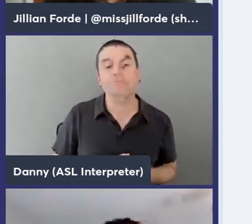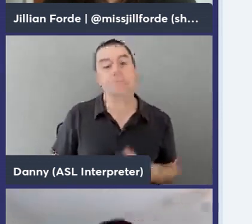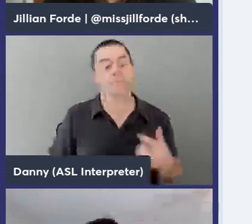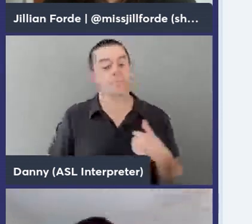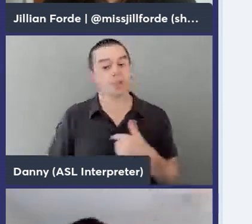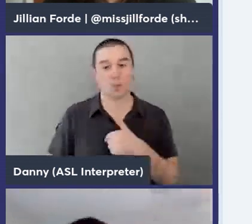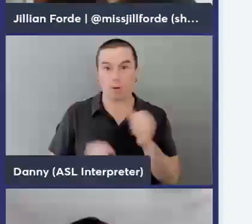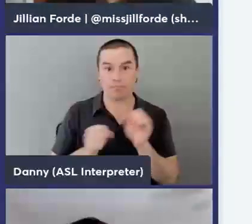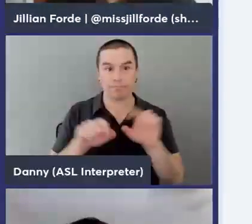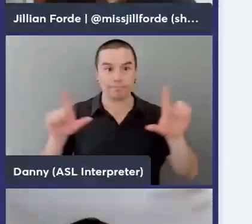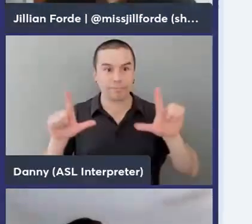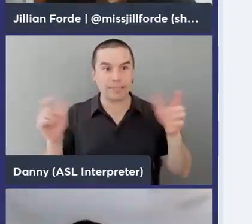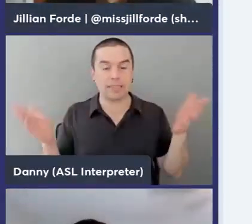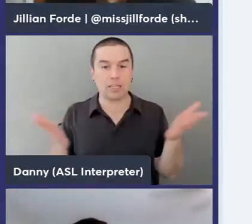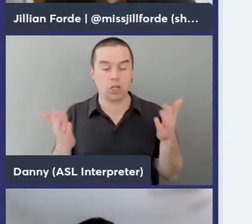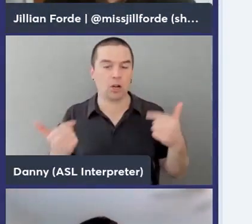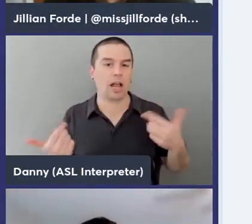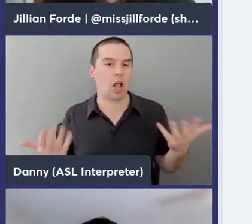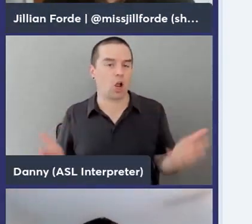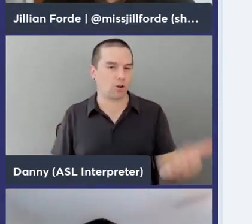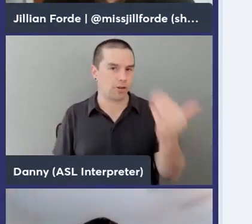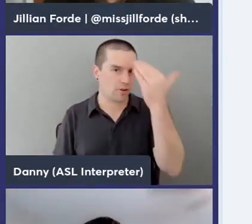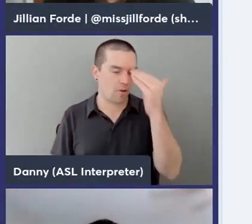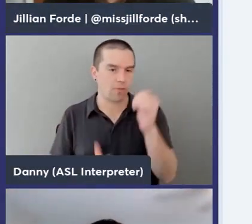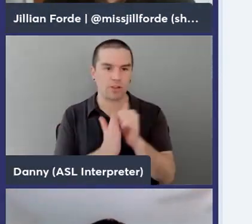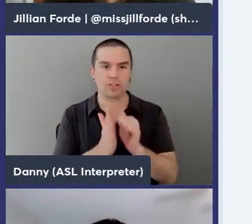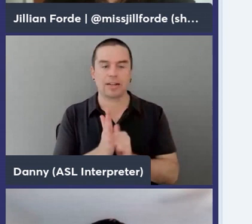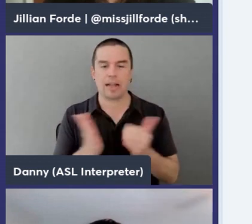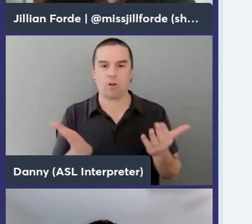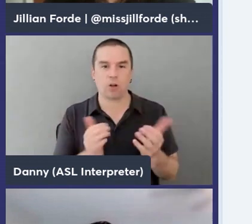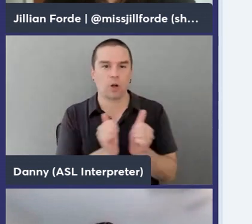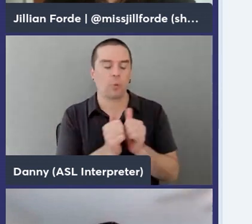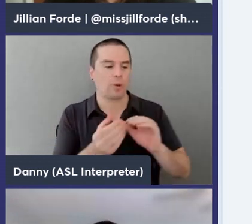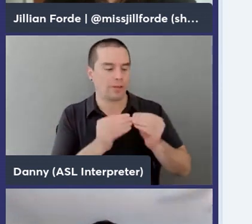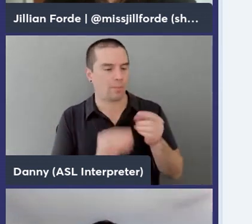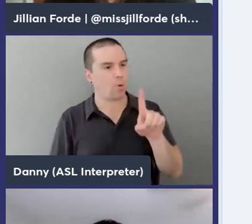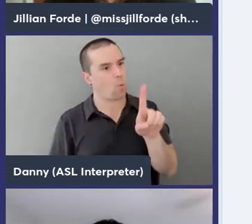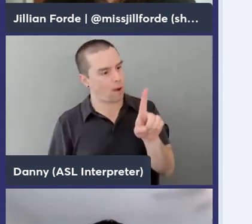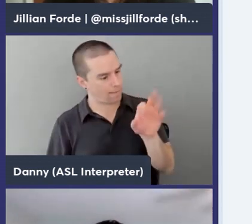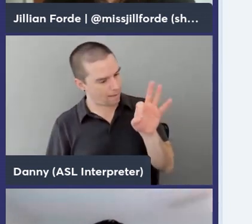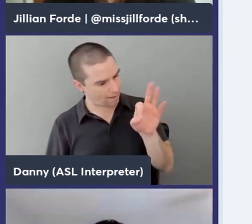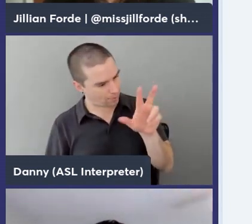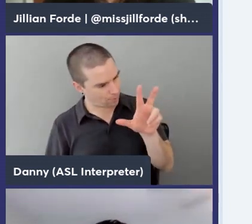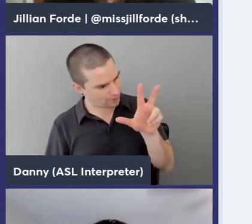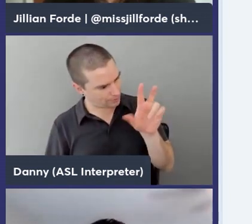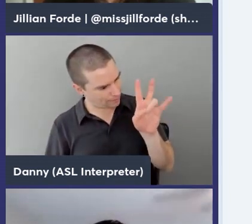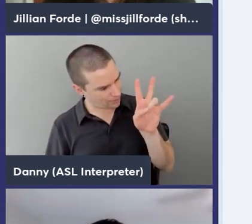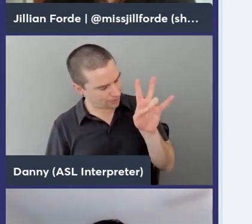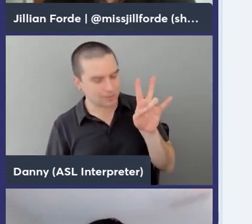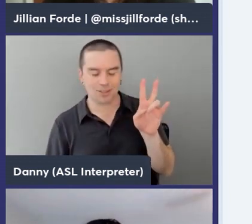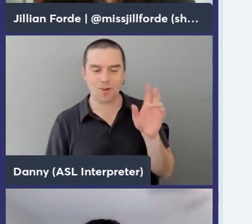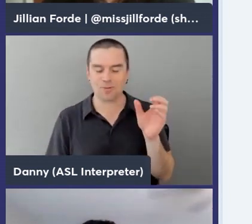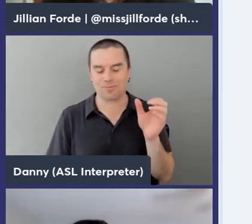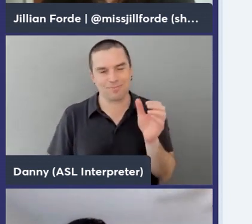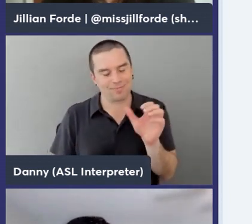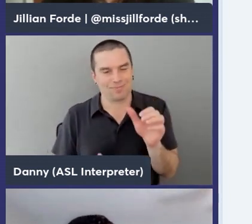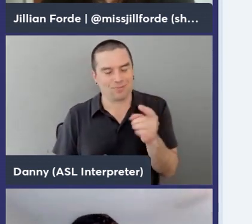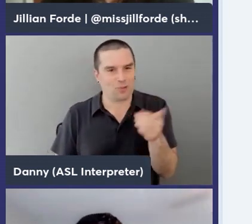here, I happen to know that there's an account in here with a number of 1937, just to so everyone knows where that came